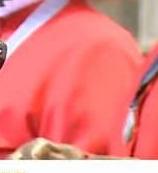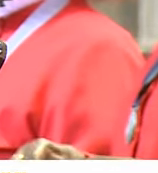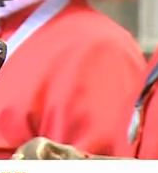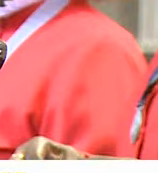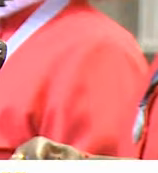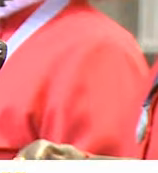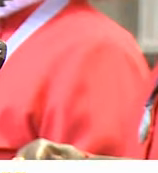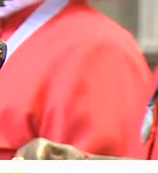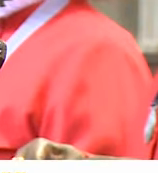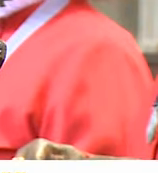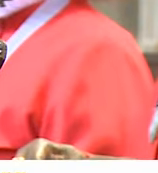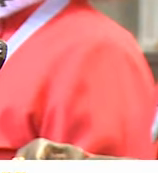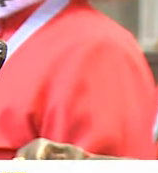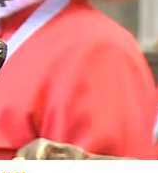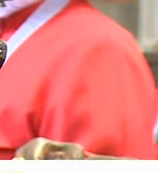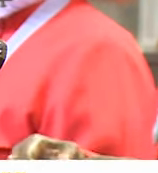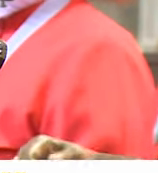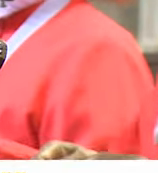pray. Amen.